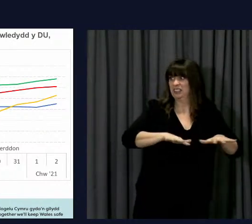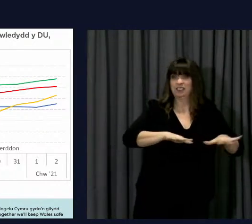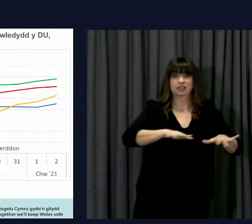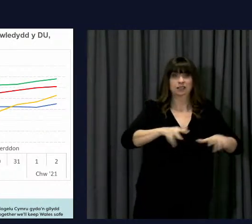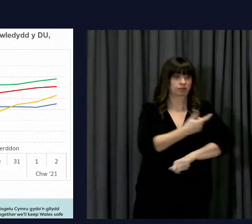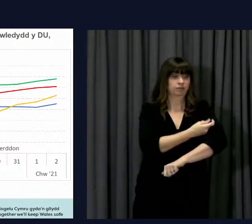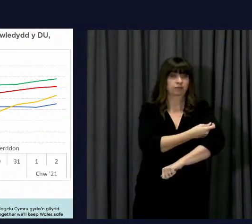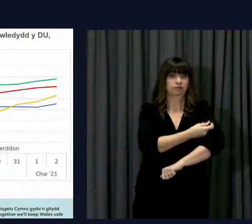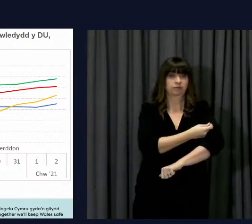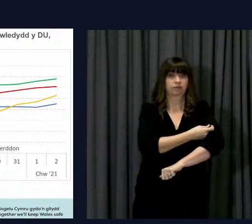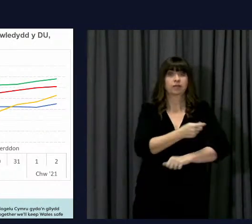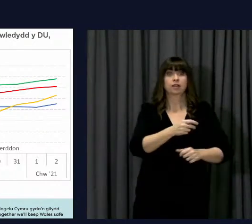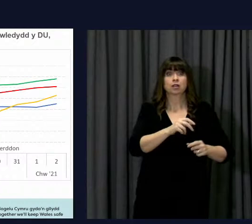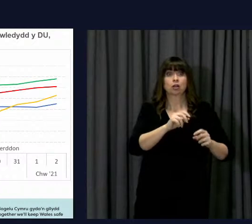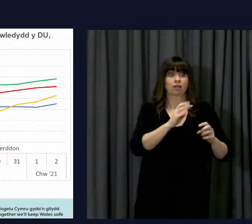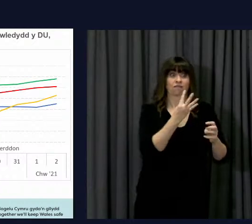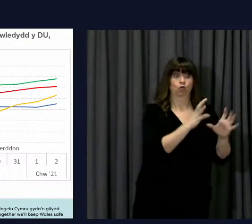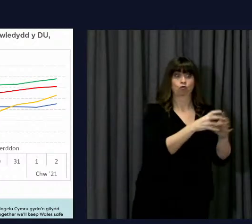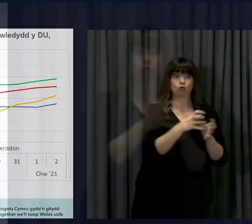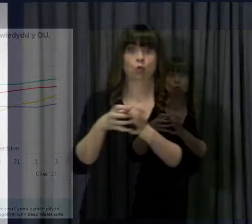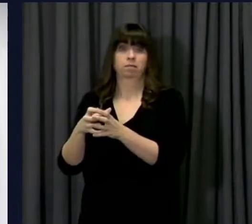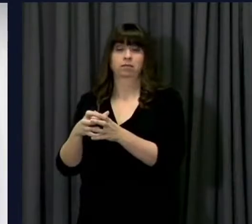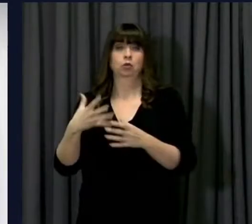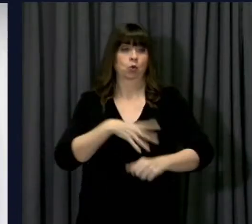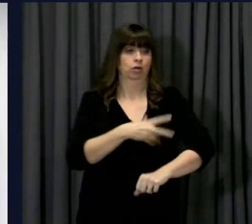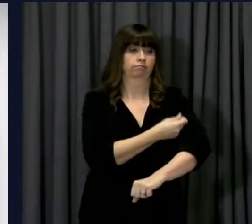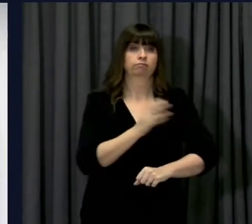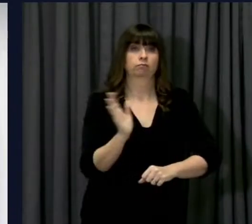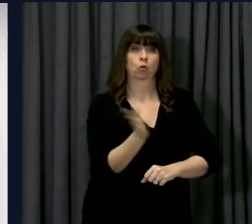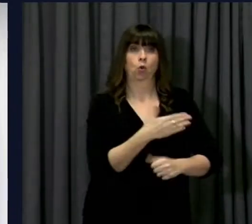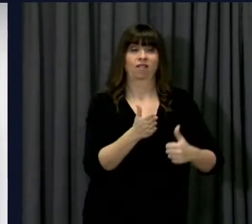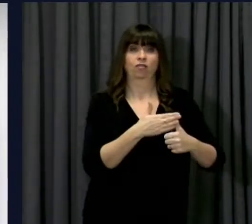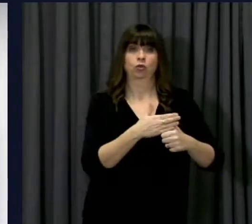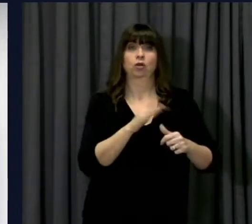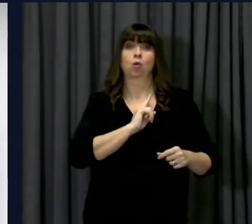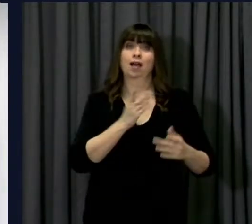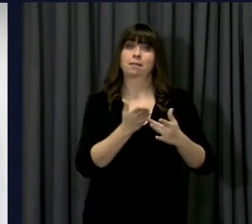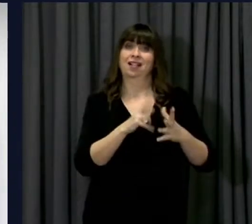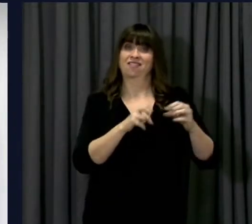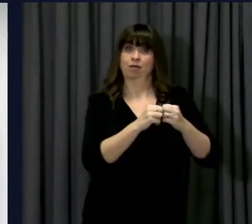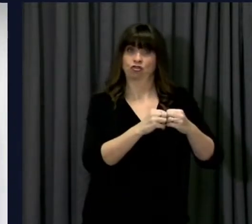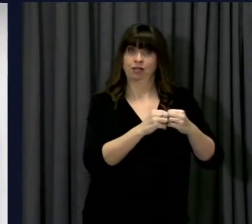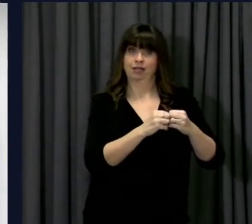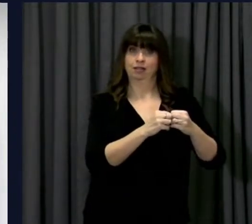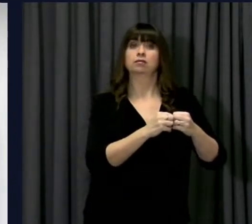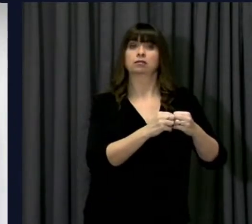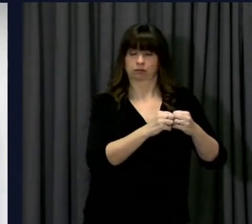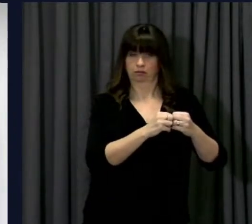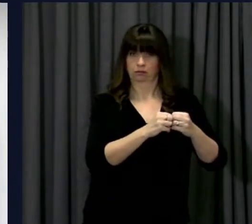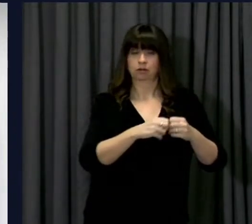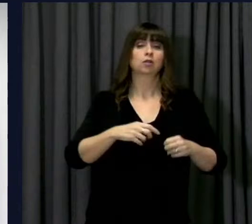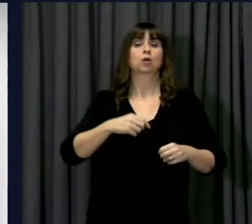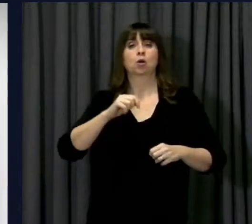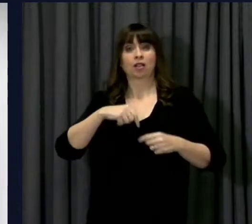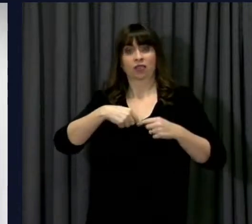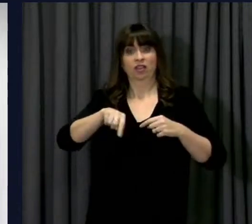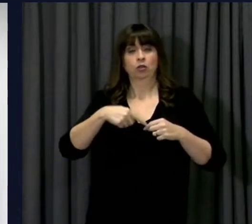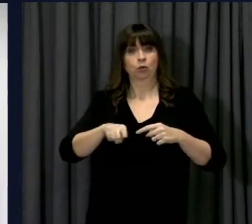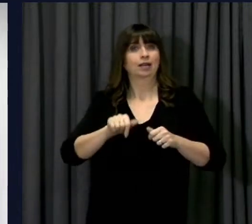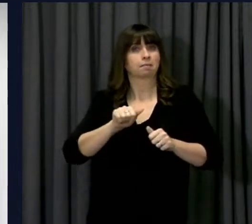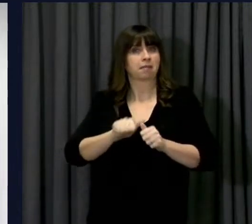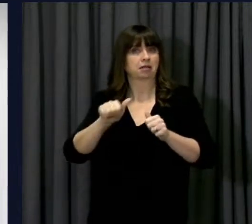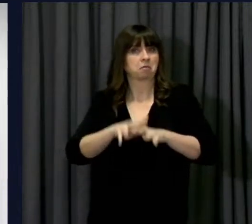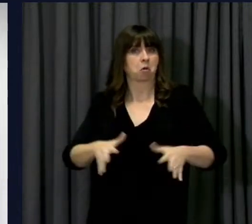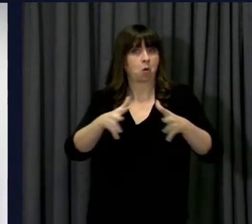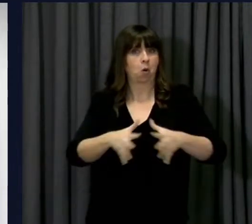everyone in the first 4 priority groups by the middle of February. We will continue to build on this progress this week